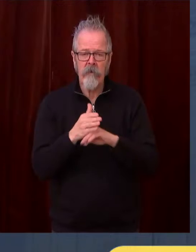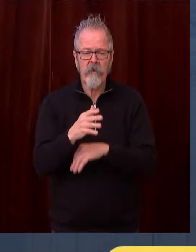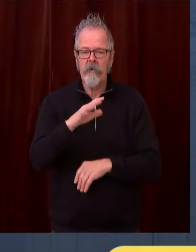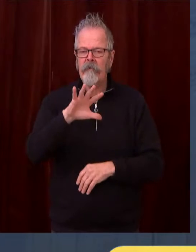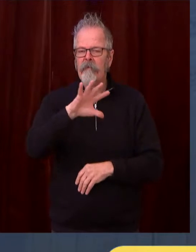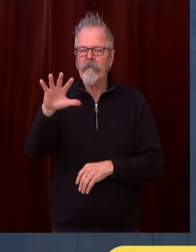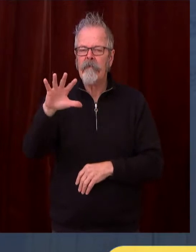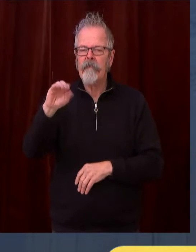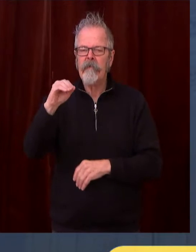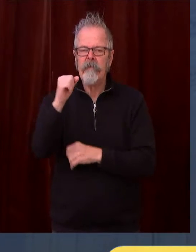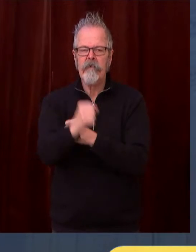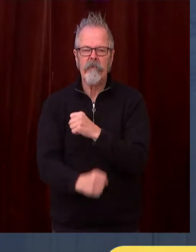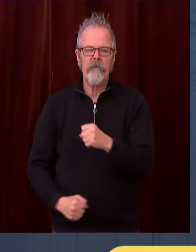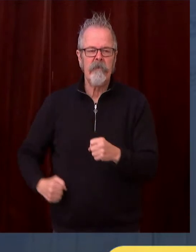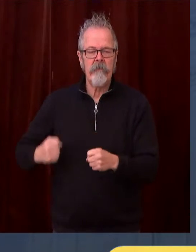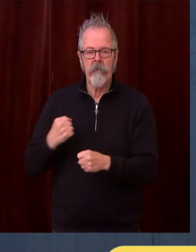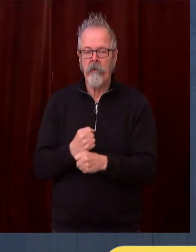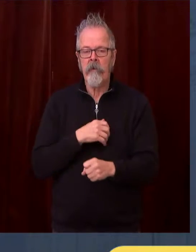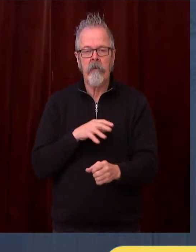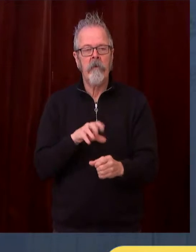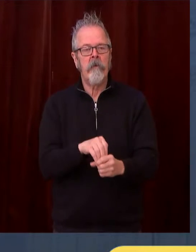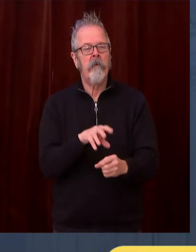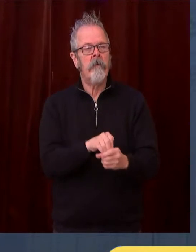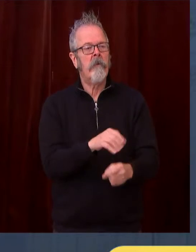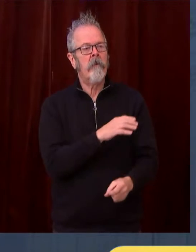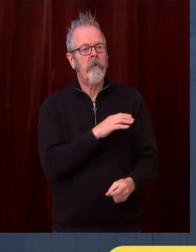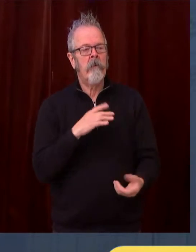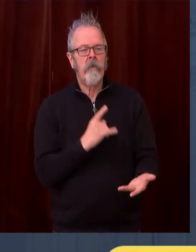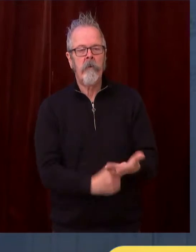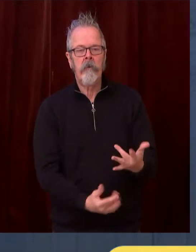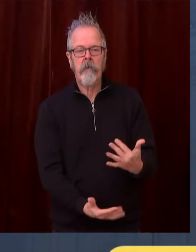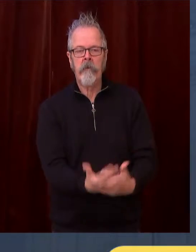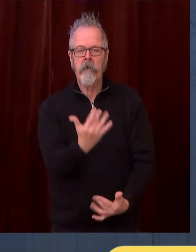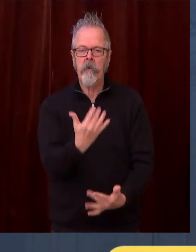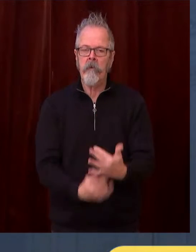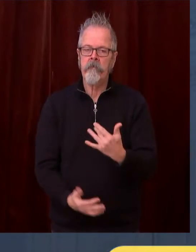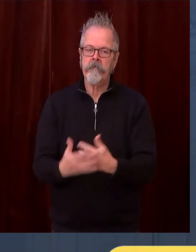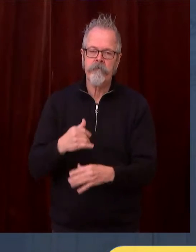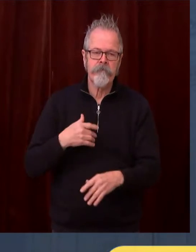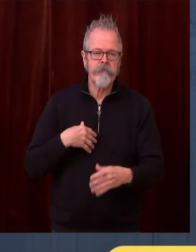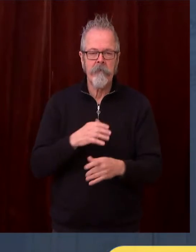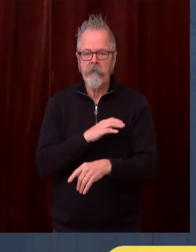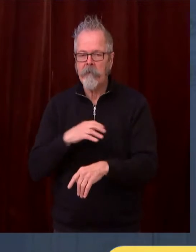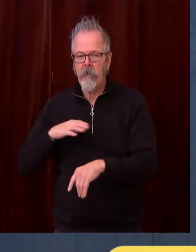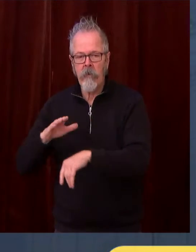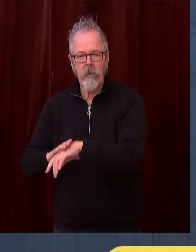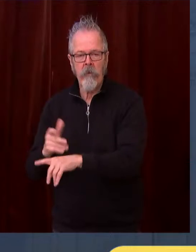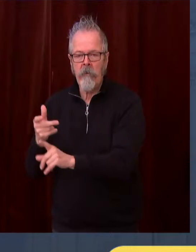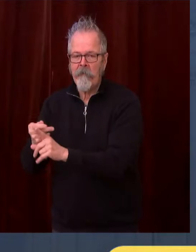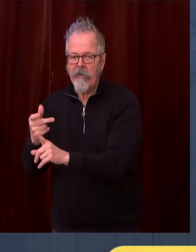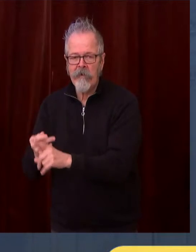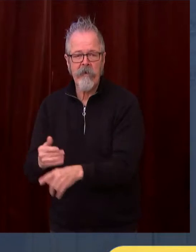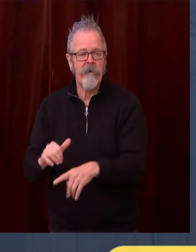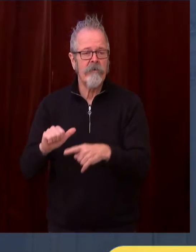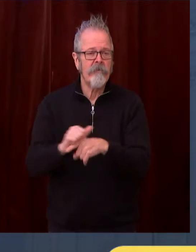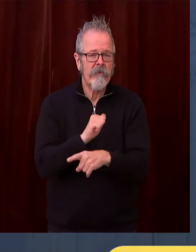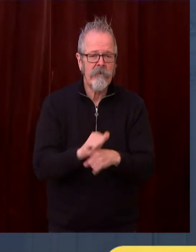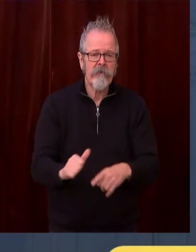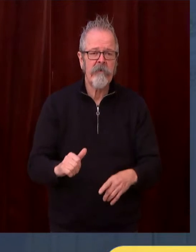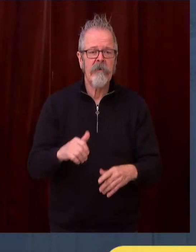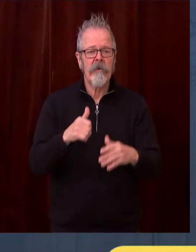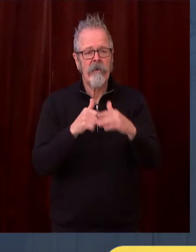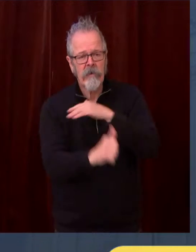committees, ACIP, or the Advisory Committee on Immunization Practices of CDC, on the FDA's VRBPAC,